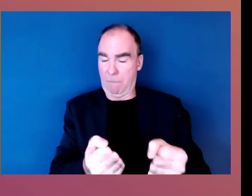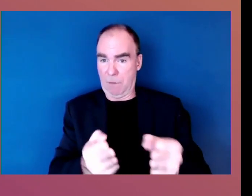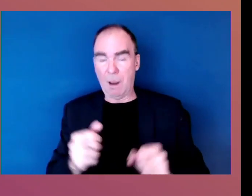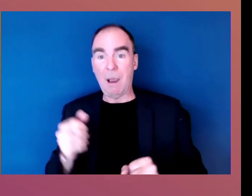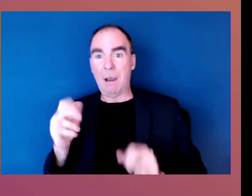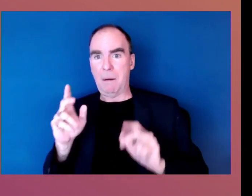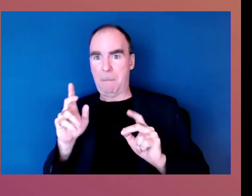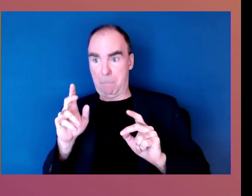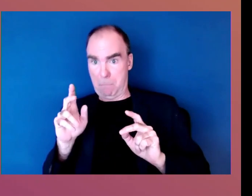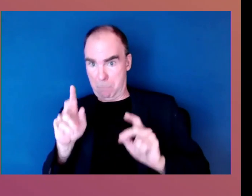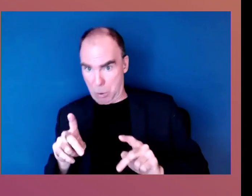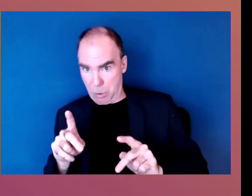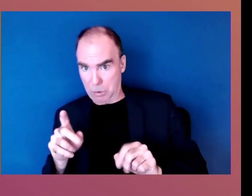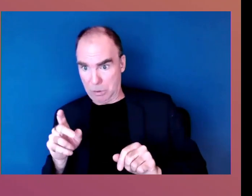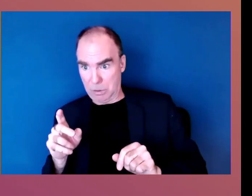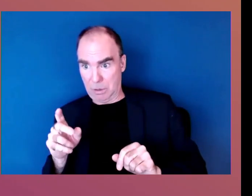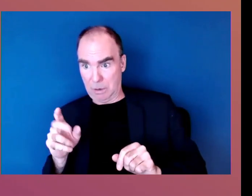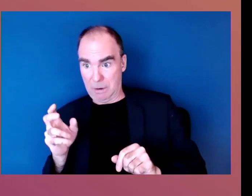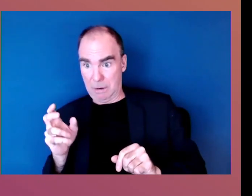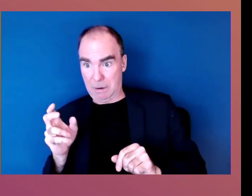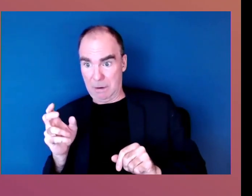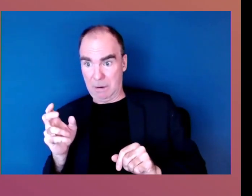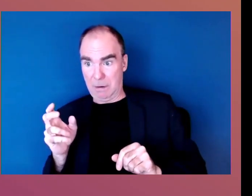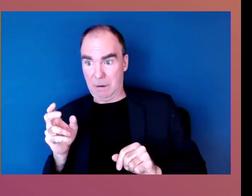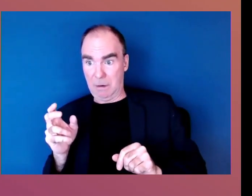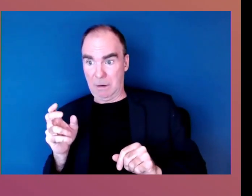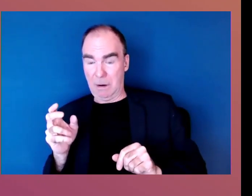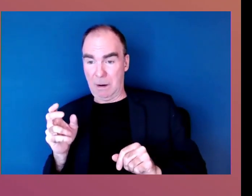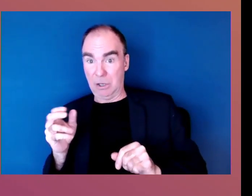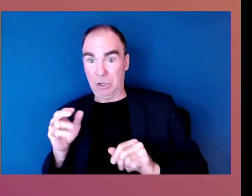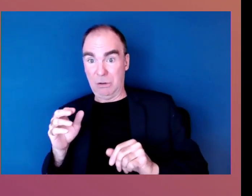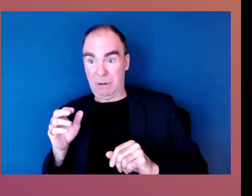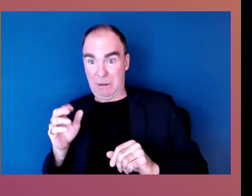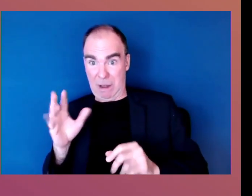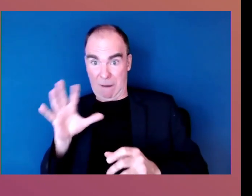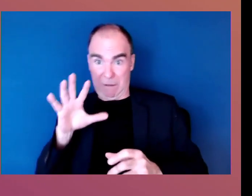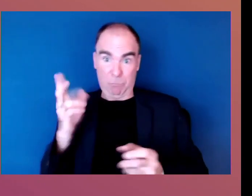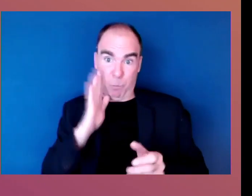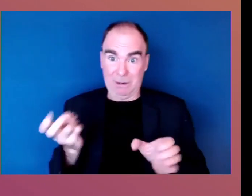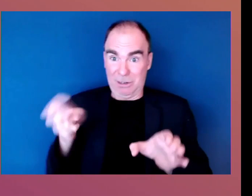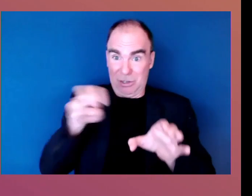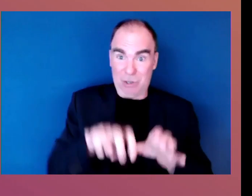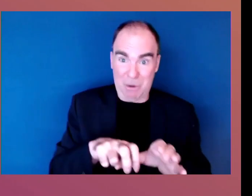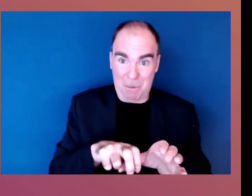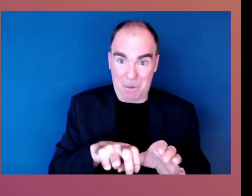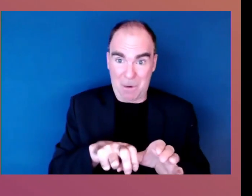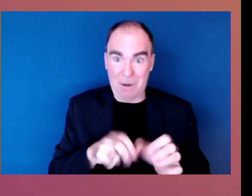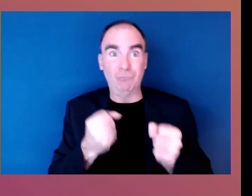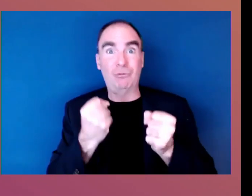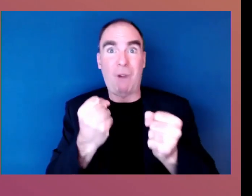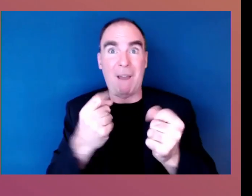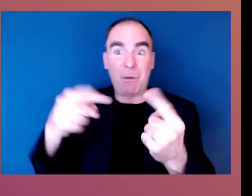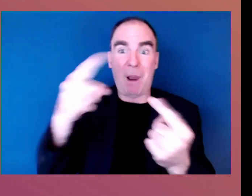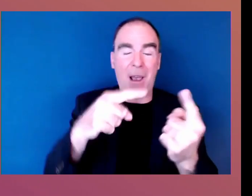people or children who don't have a driver's license drive a car? We have a few bits of